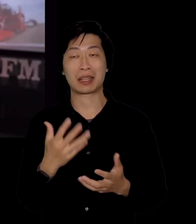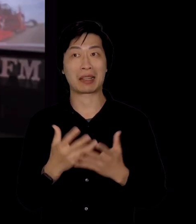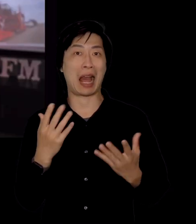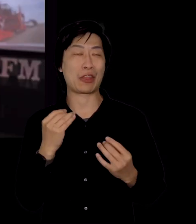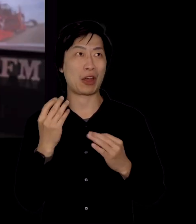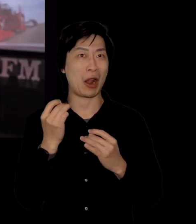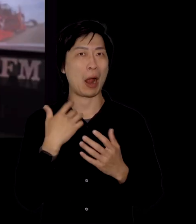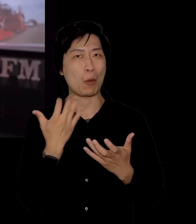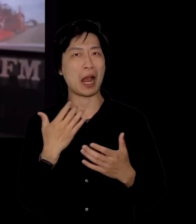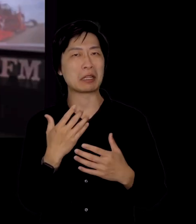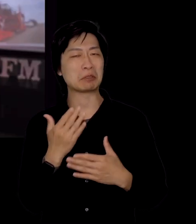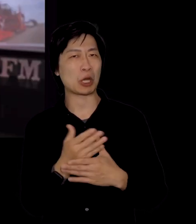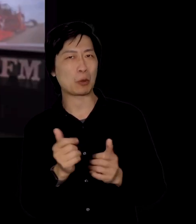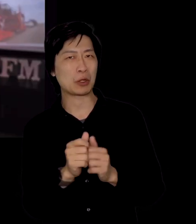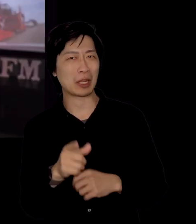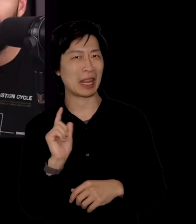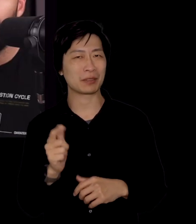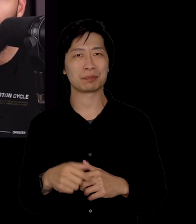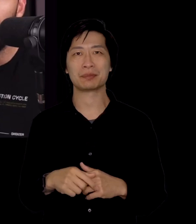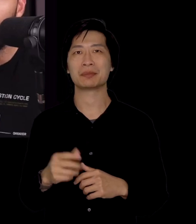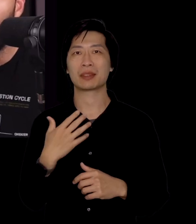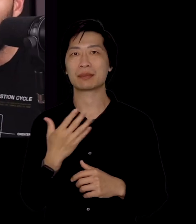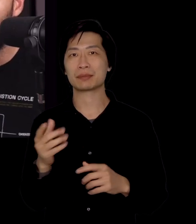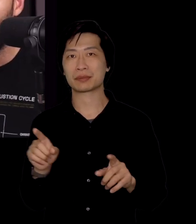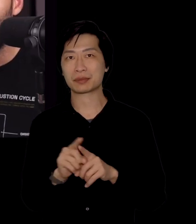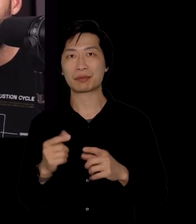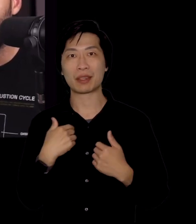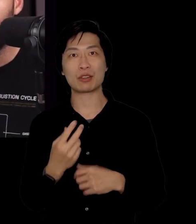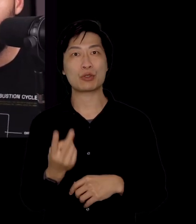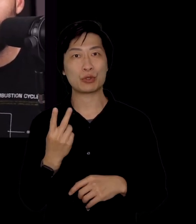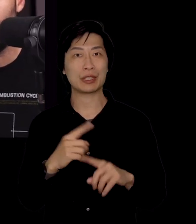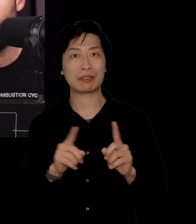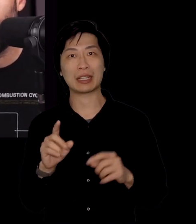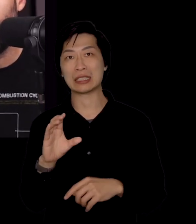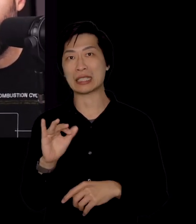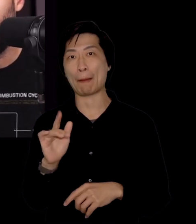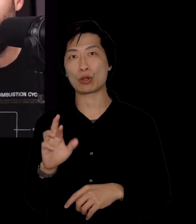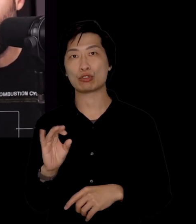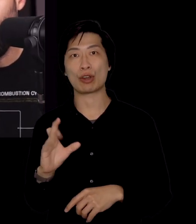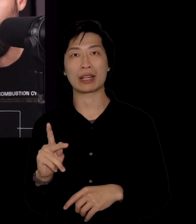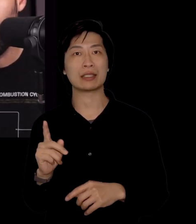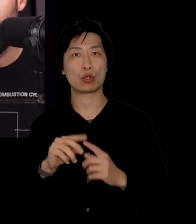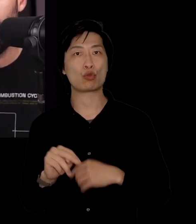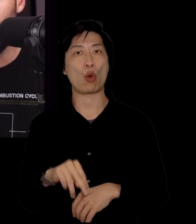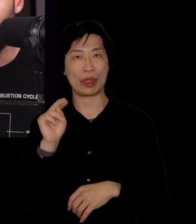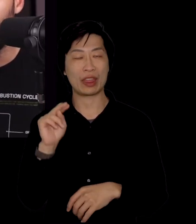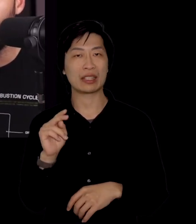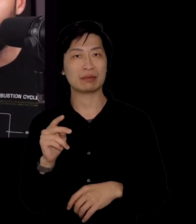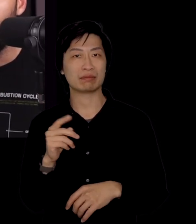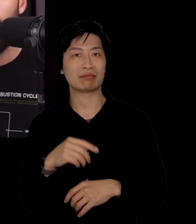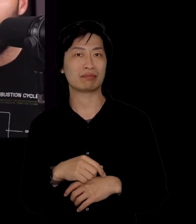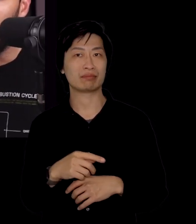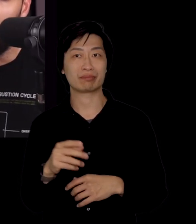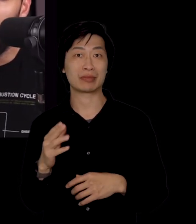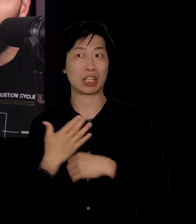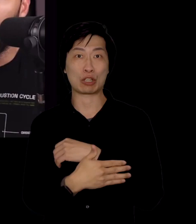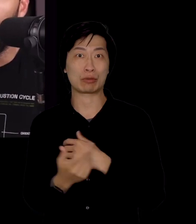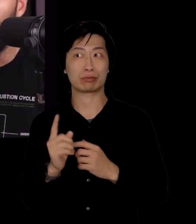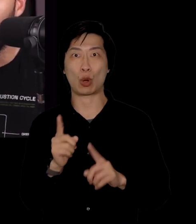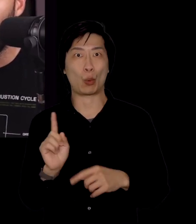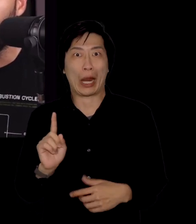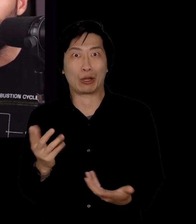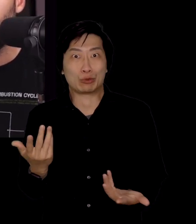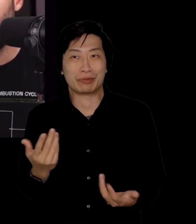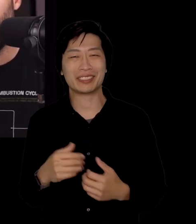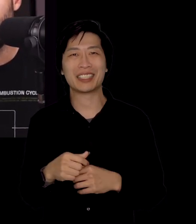lot of thoughts there. I have some thoughts I want to share with you there. But then you also have 2 different Cybertrucks going up north in the country and going who